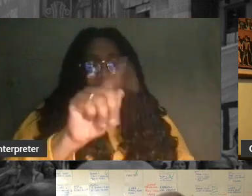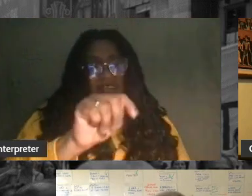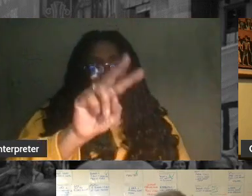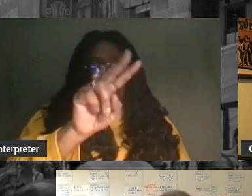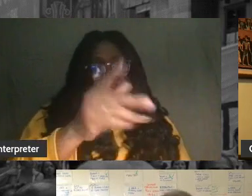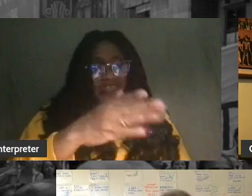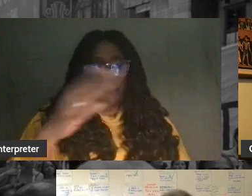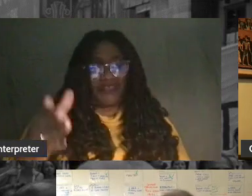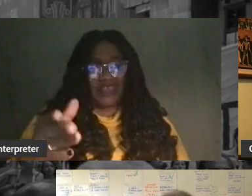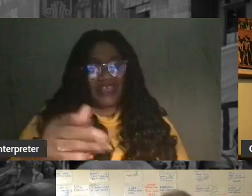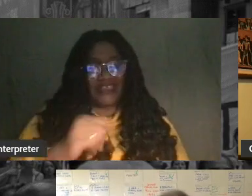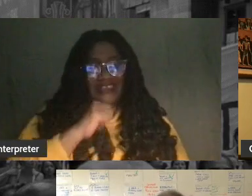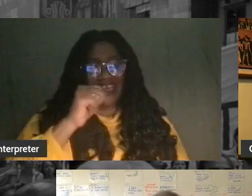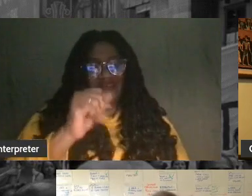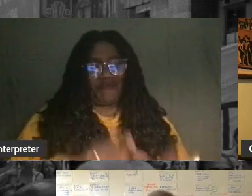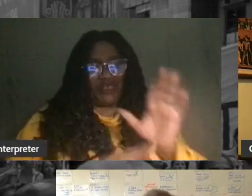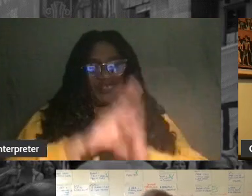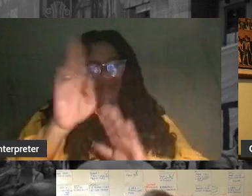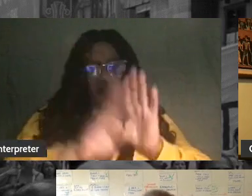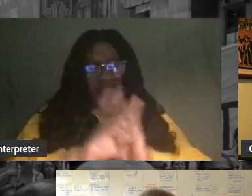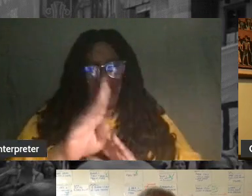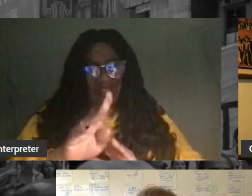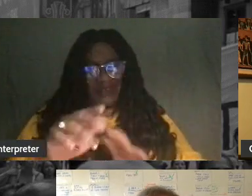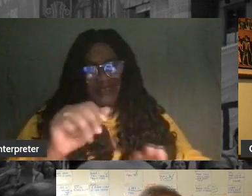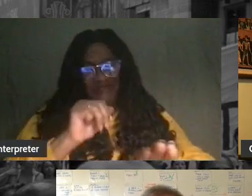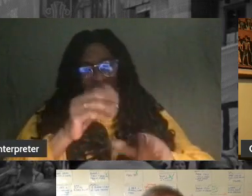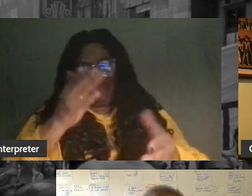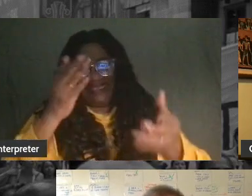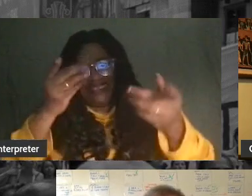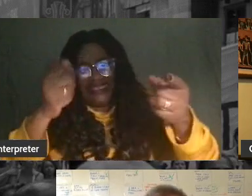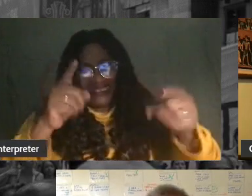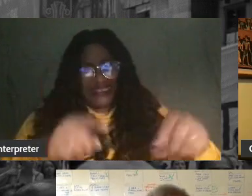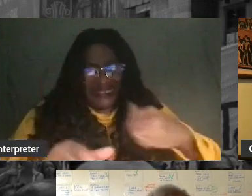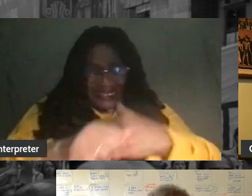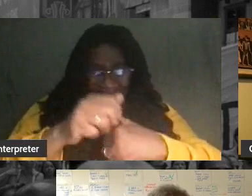developed a bit more haphazardly and informally.